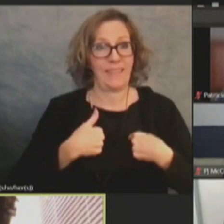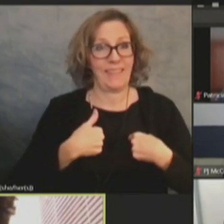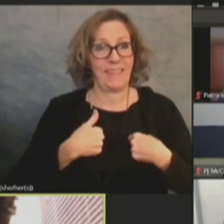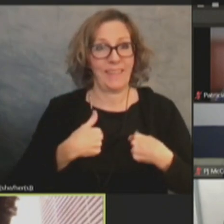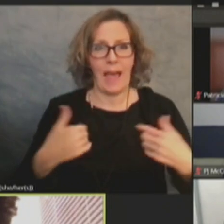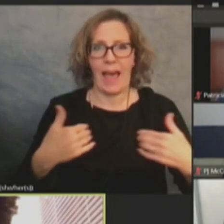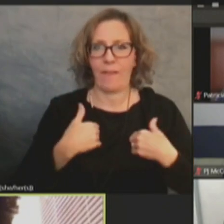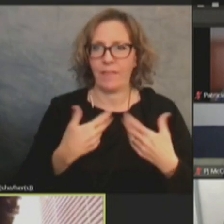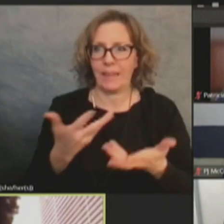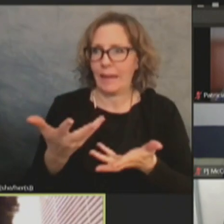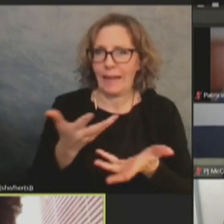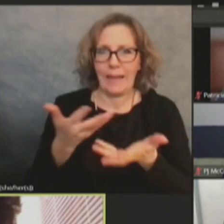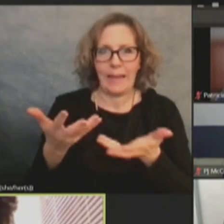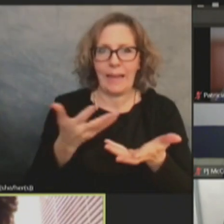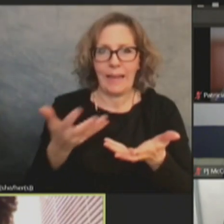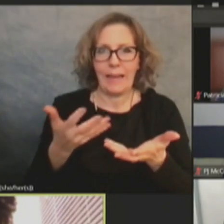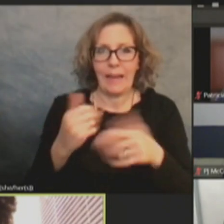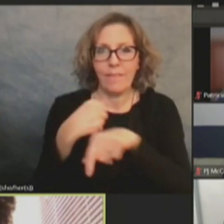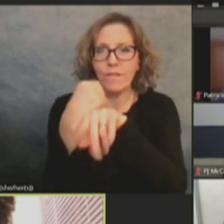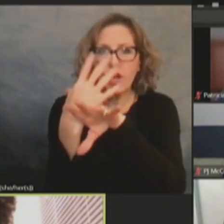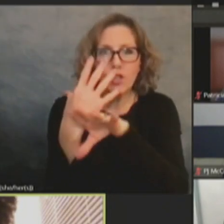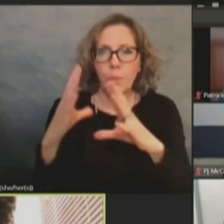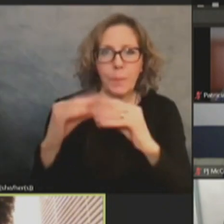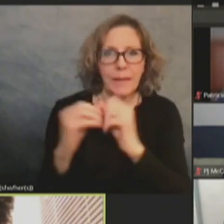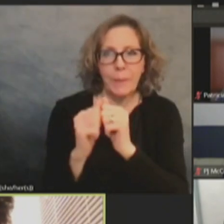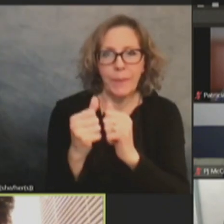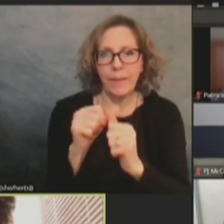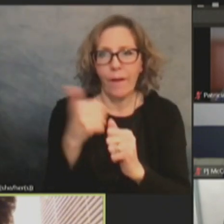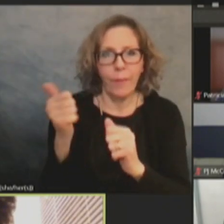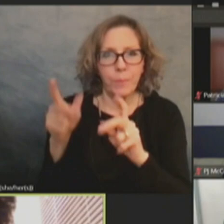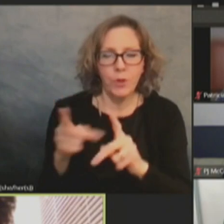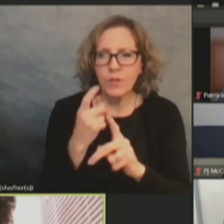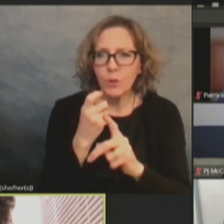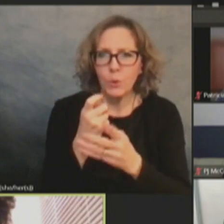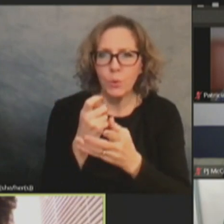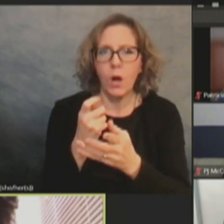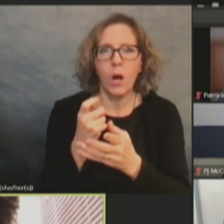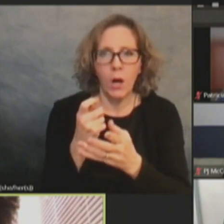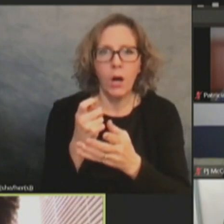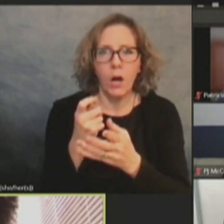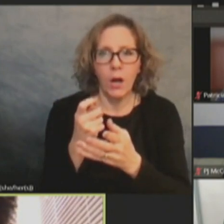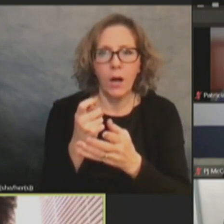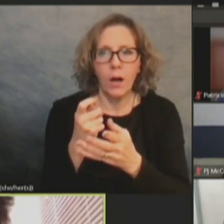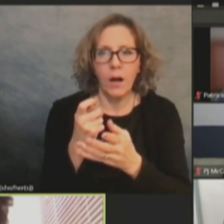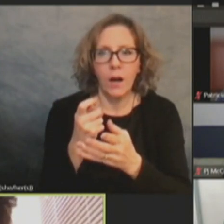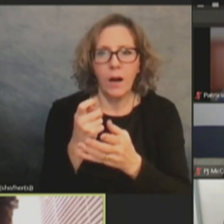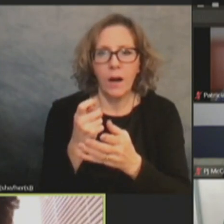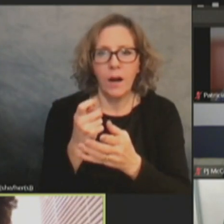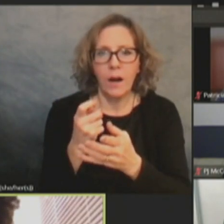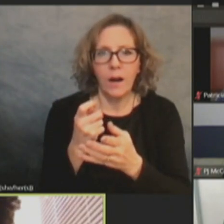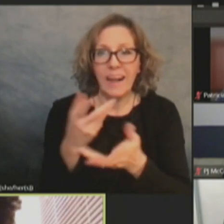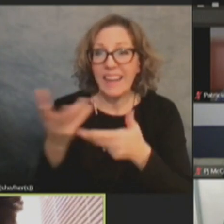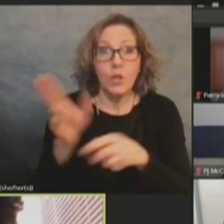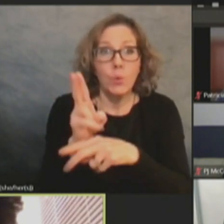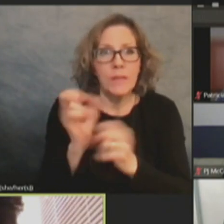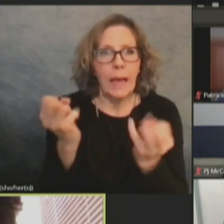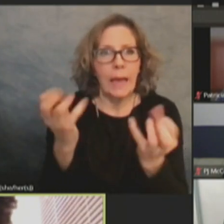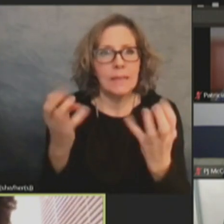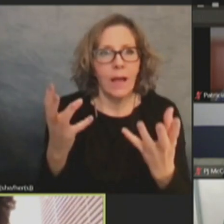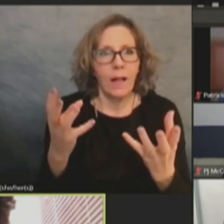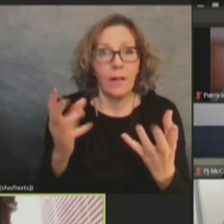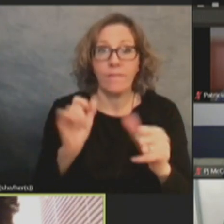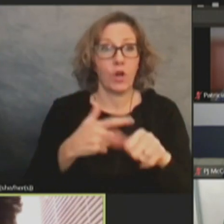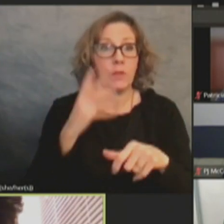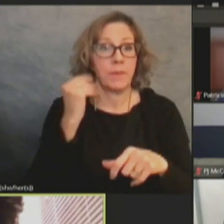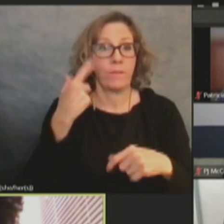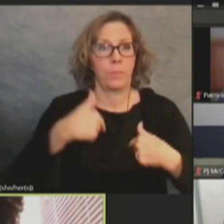having this a virtual session with someone who interacted in ASL and had